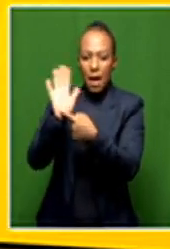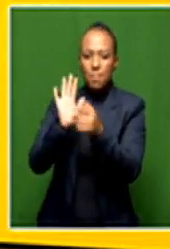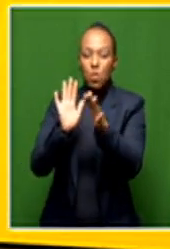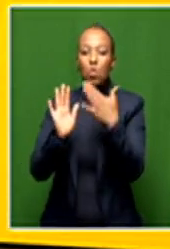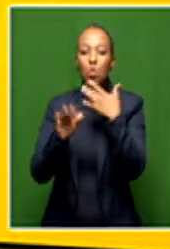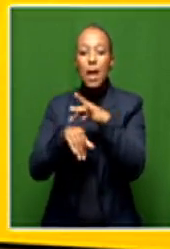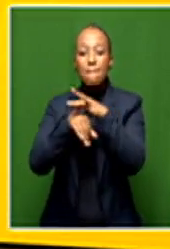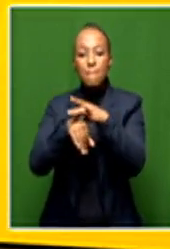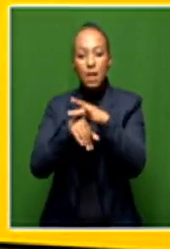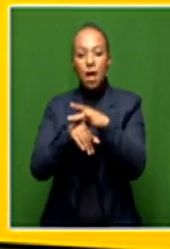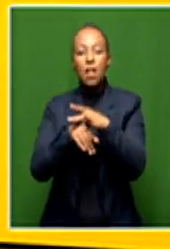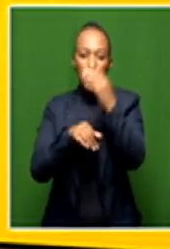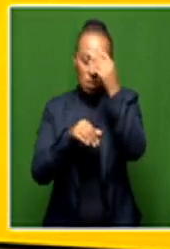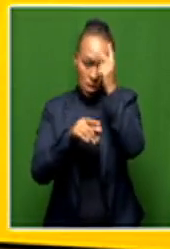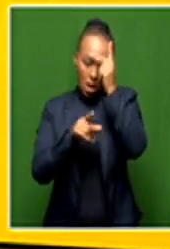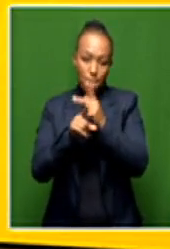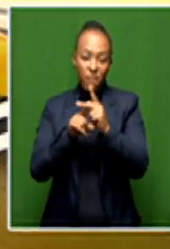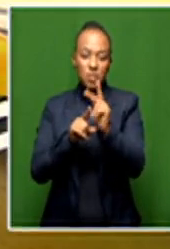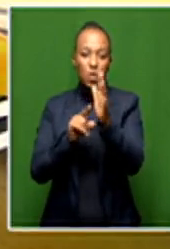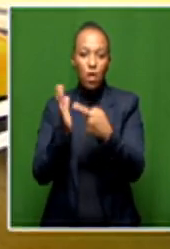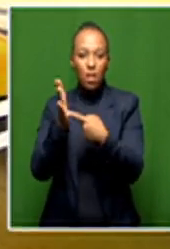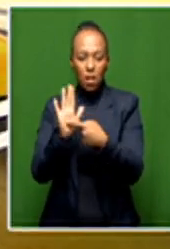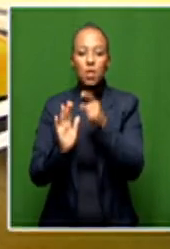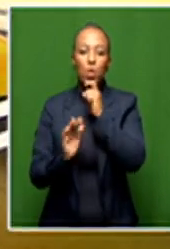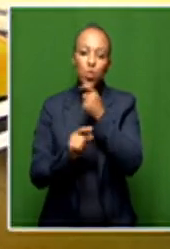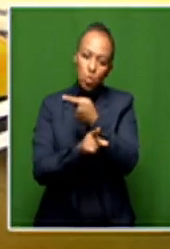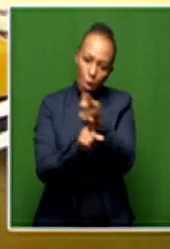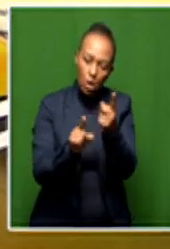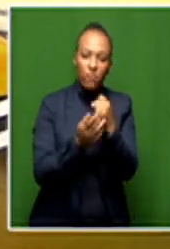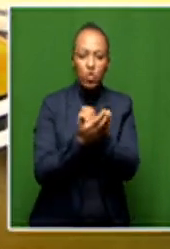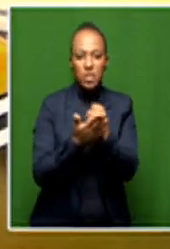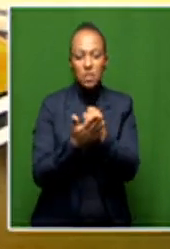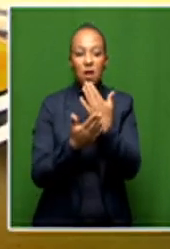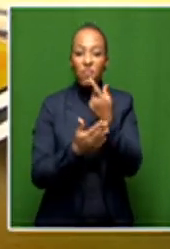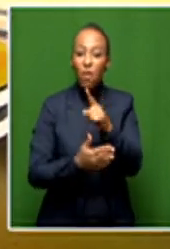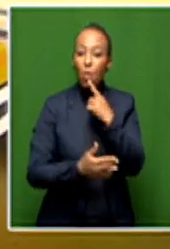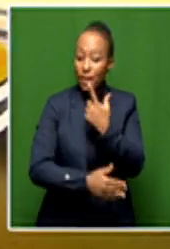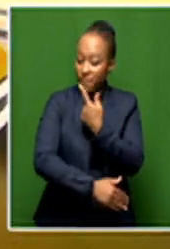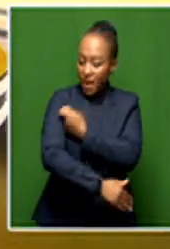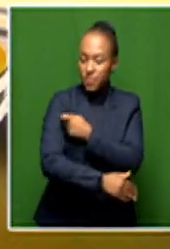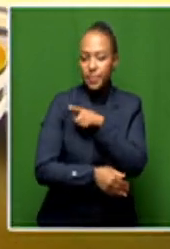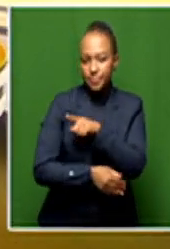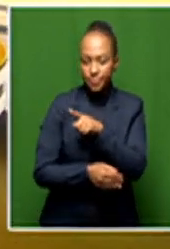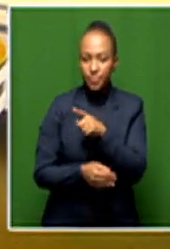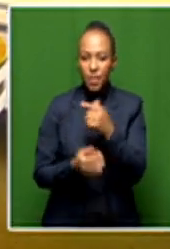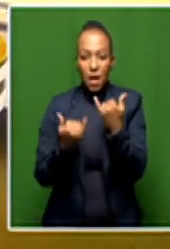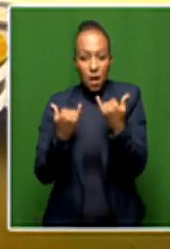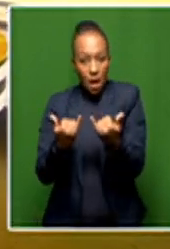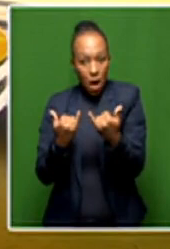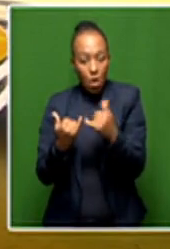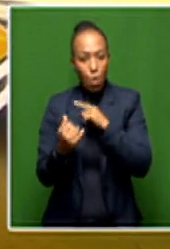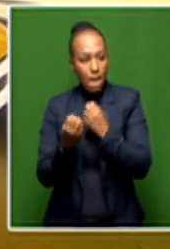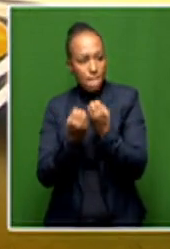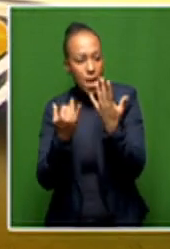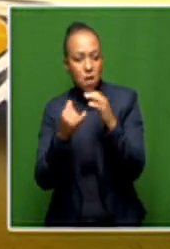medical professionals go. That is, I think, a portal that we're all going to use eventually to register for the vaccine. But right now, I know a lot of people